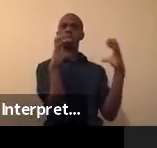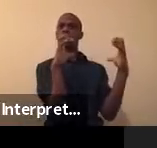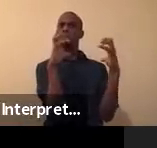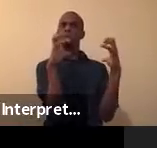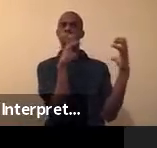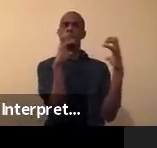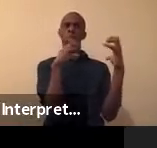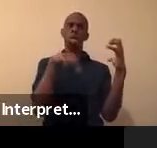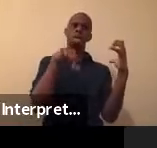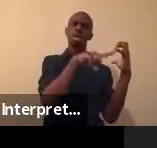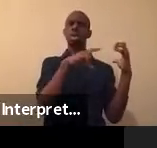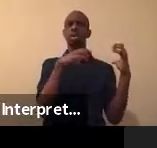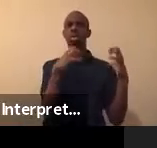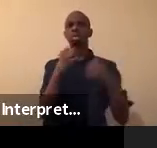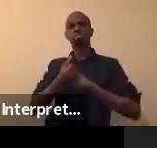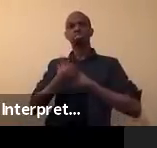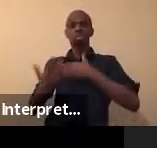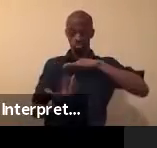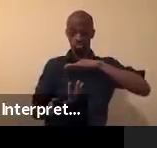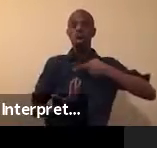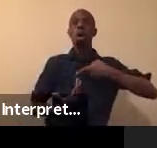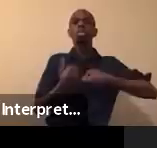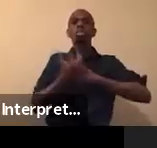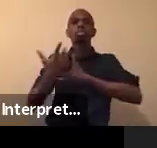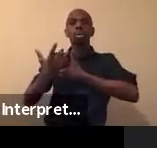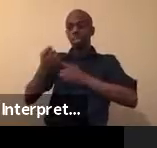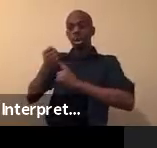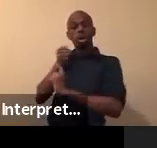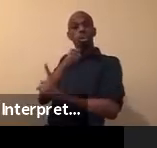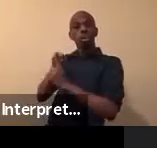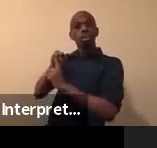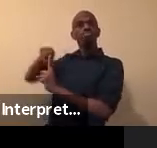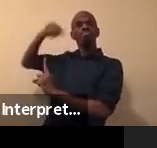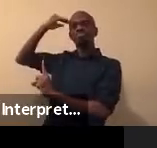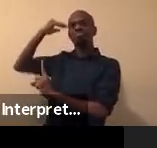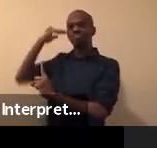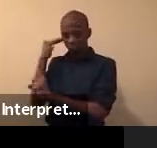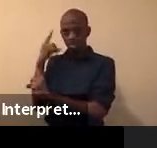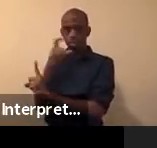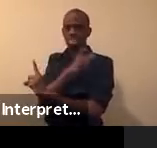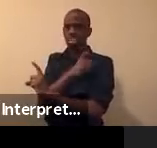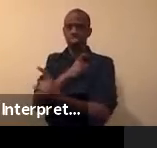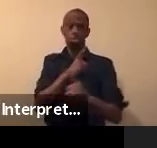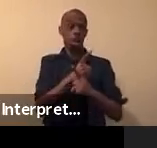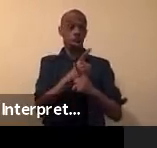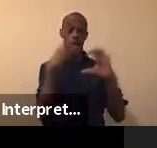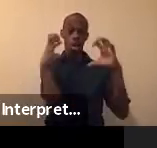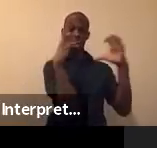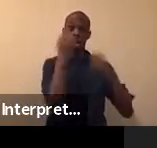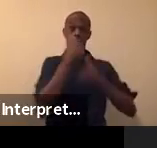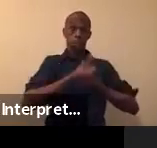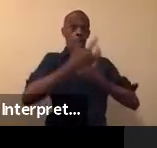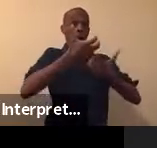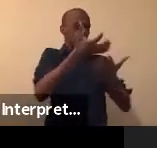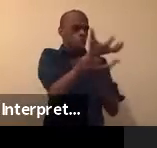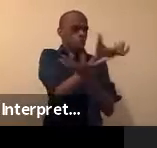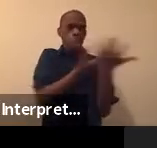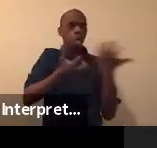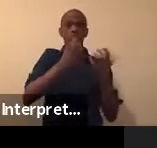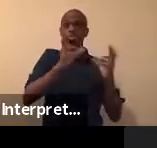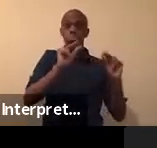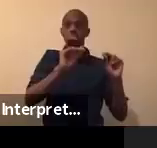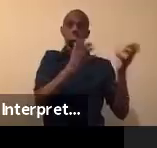is Latinos participated a lot in the LA rebellion, but this conversation about Latino rage towards Koreans